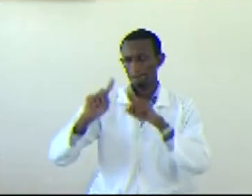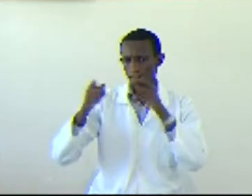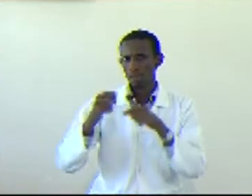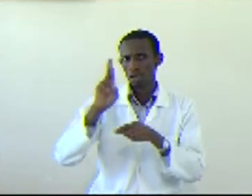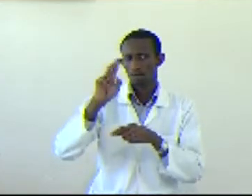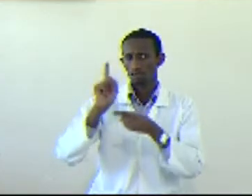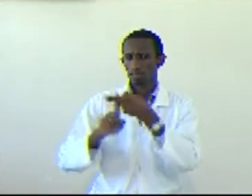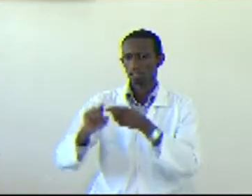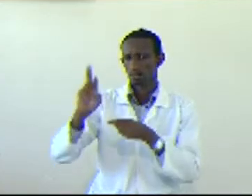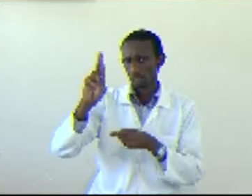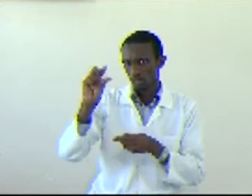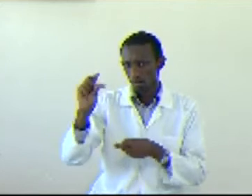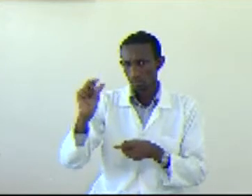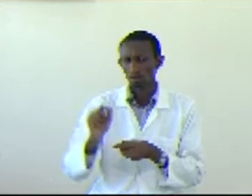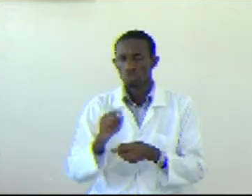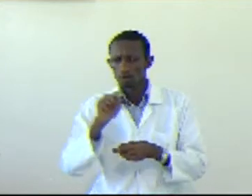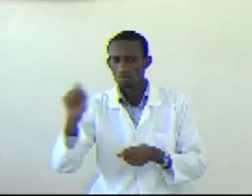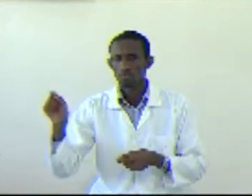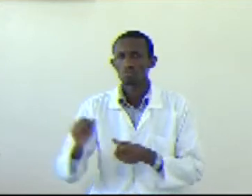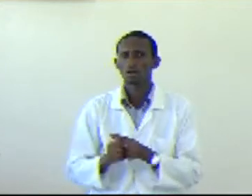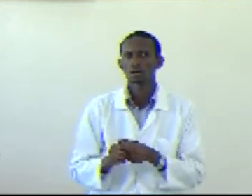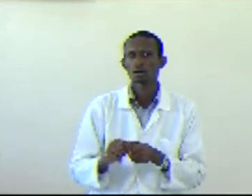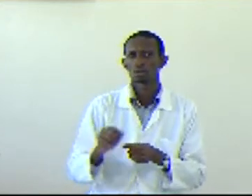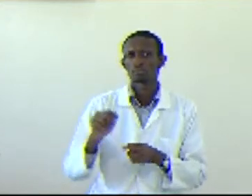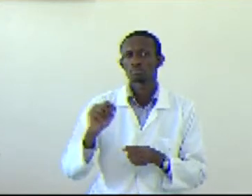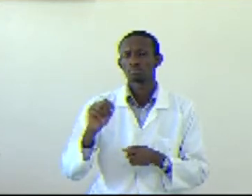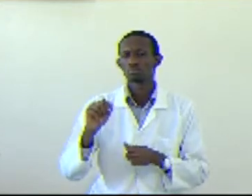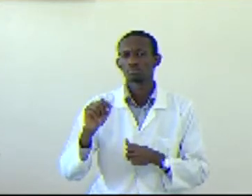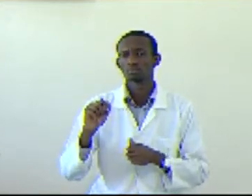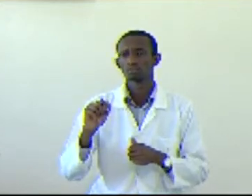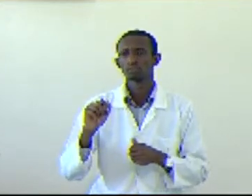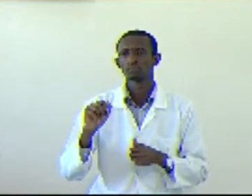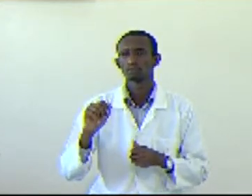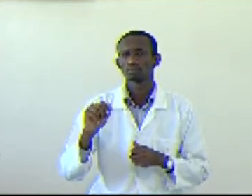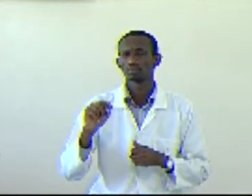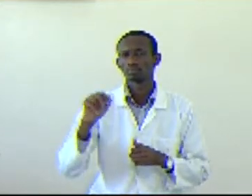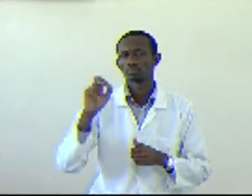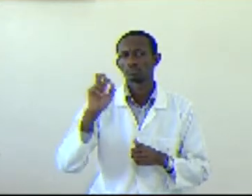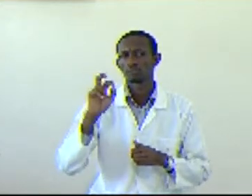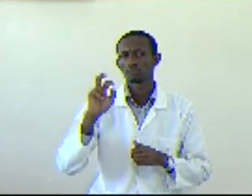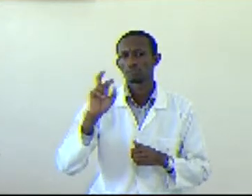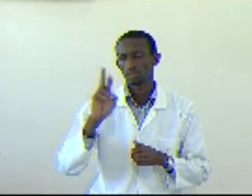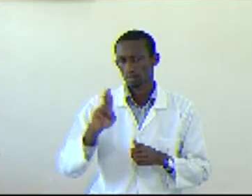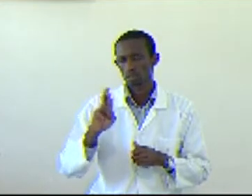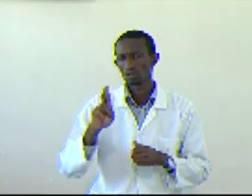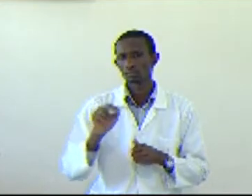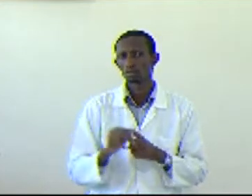over R, and this is, this is over R, here equals to L over